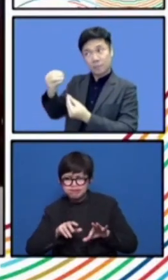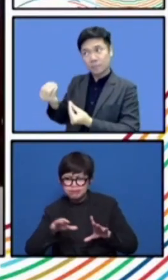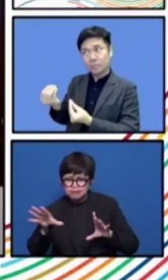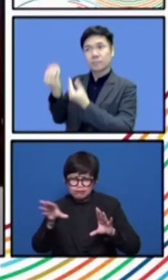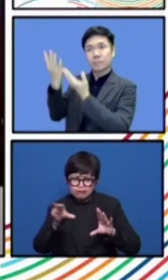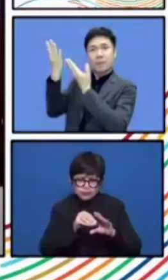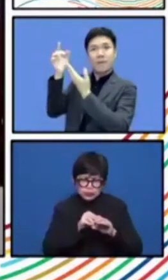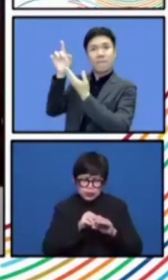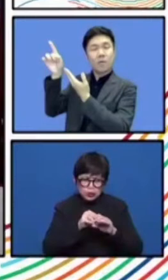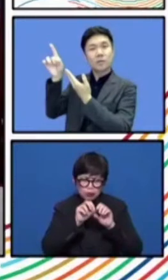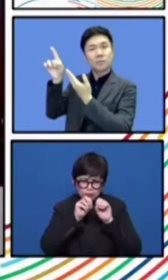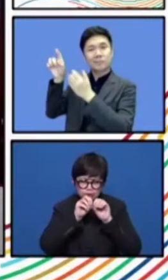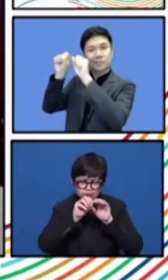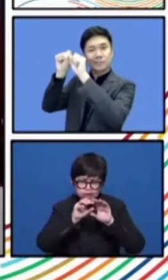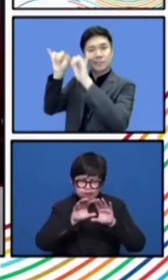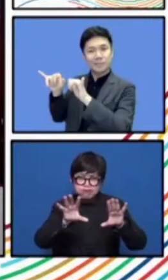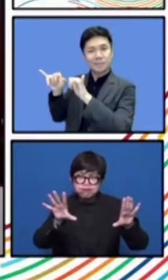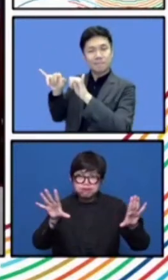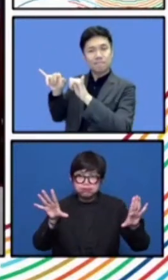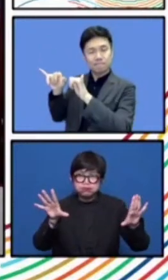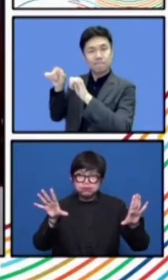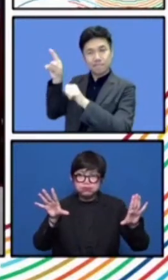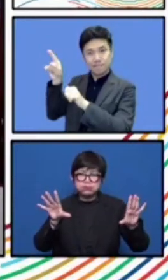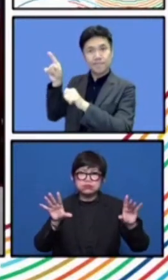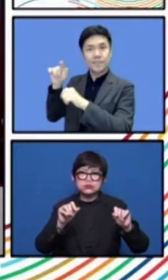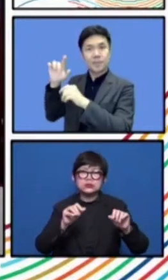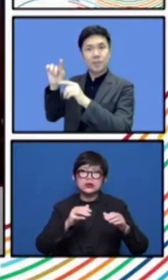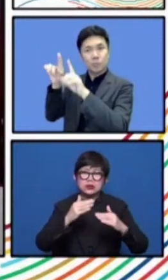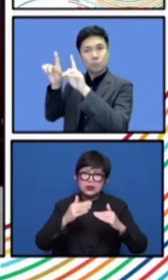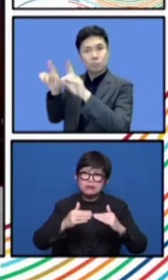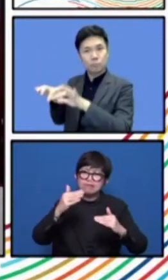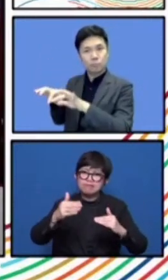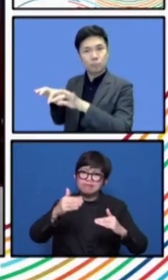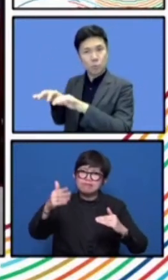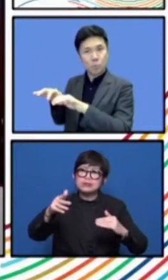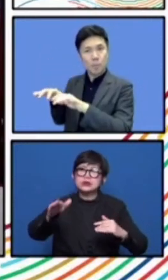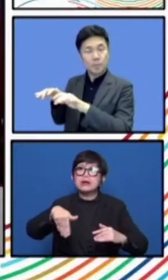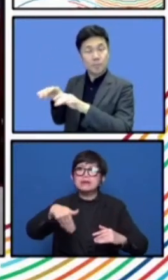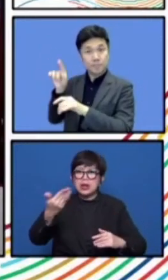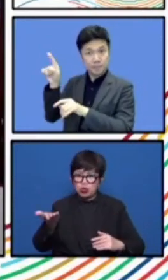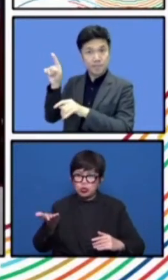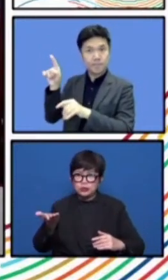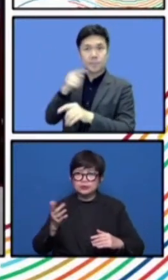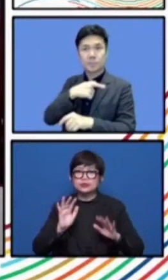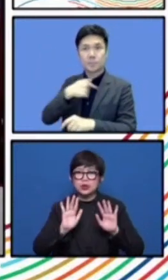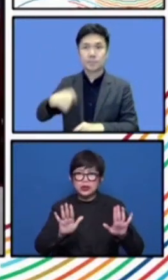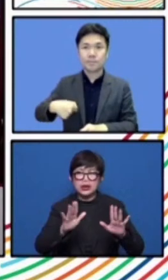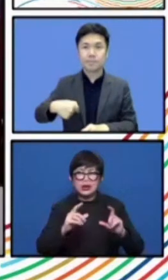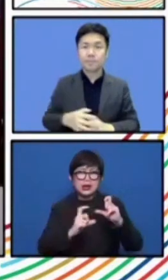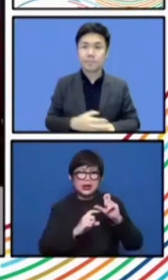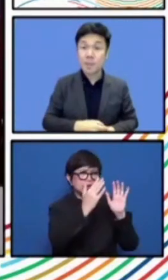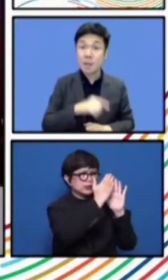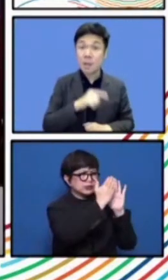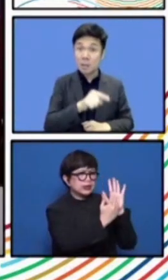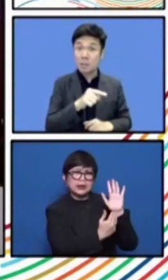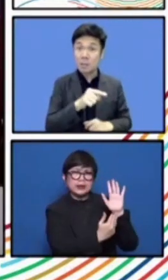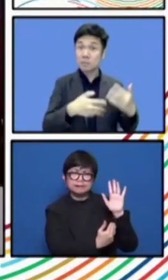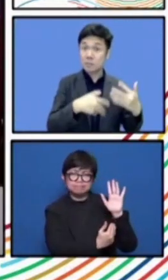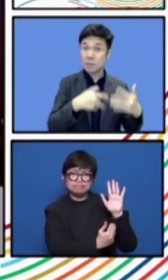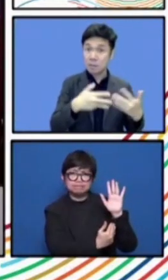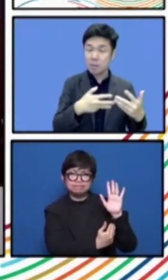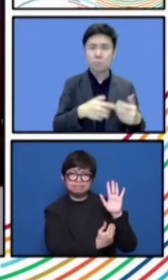basis a national standardize the dynamic database is therefore established